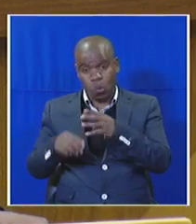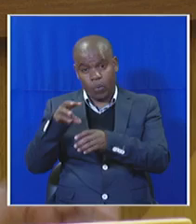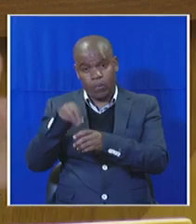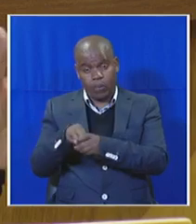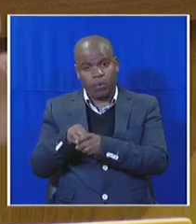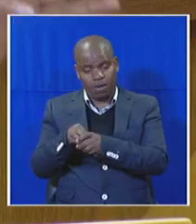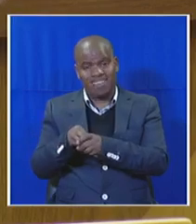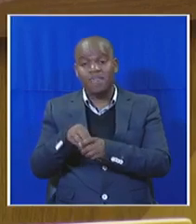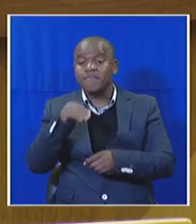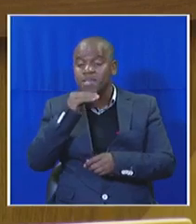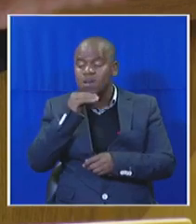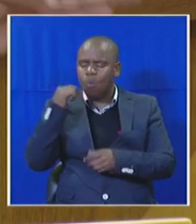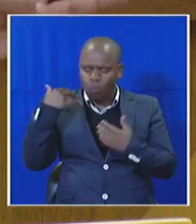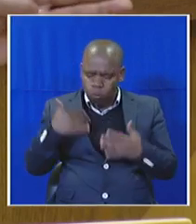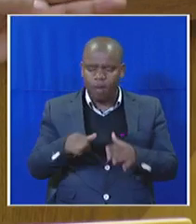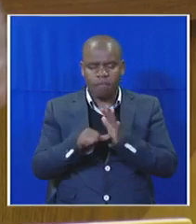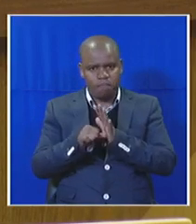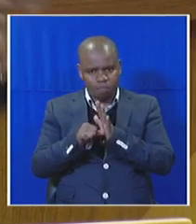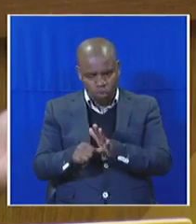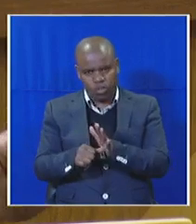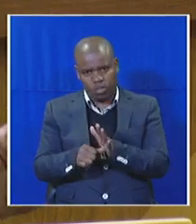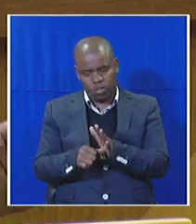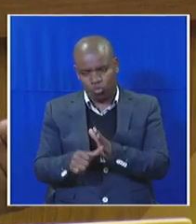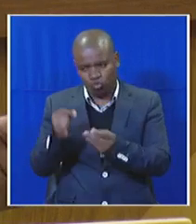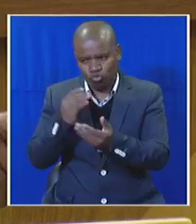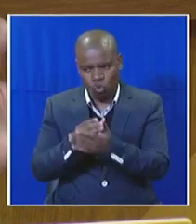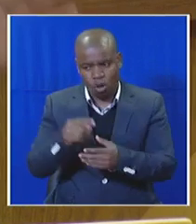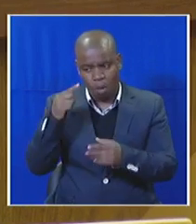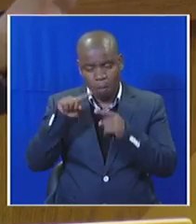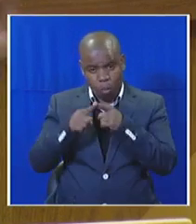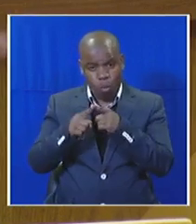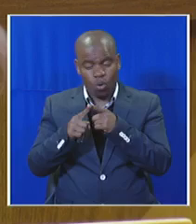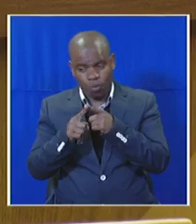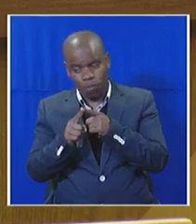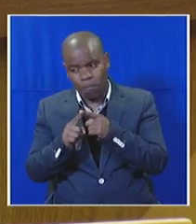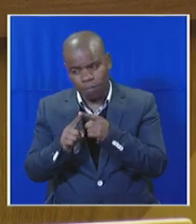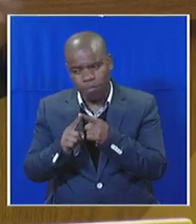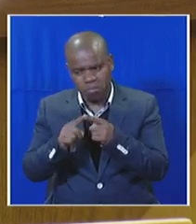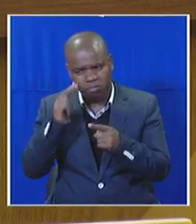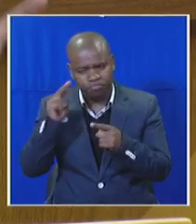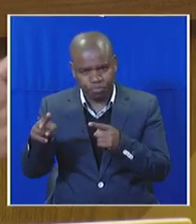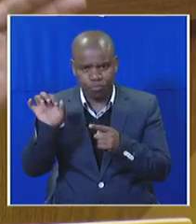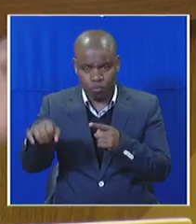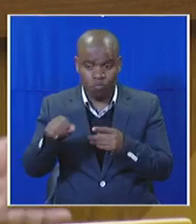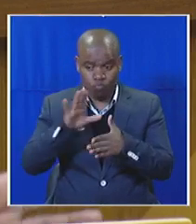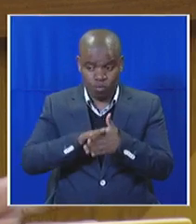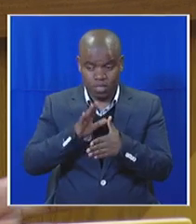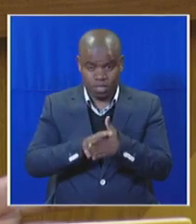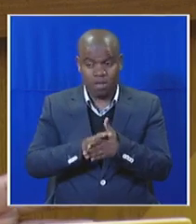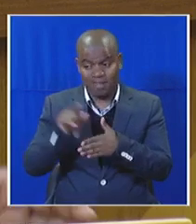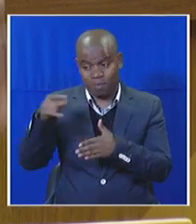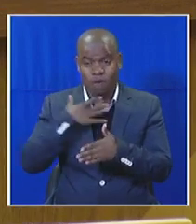therefore, it was important to look at it from that point of view. That is what drove that kind of